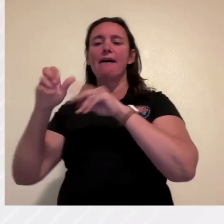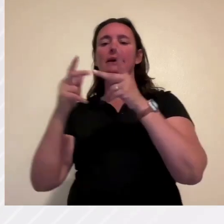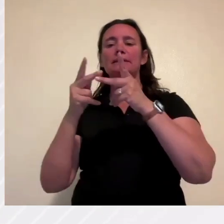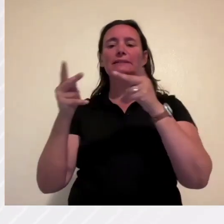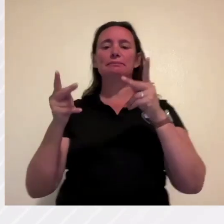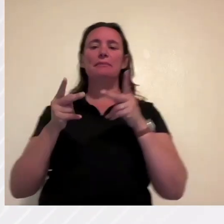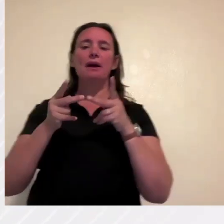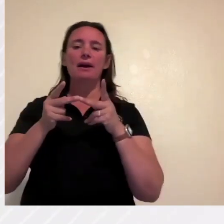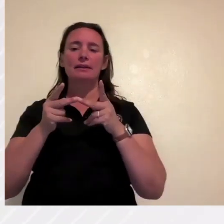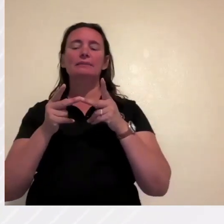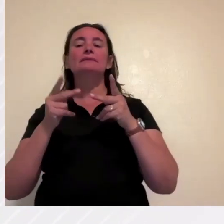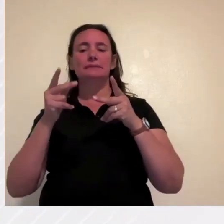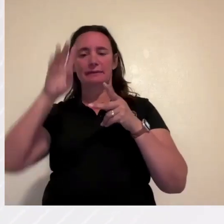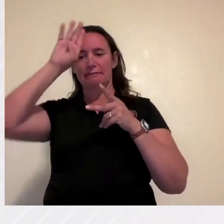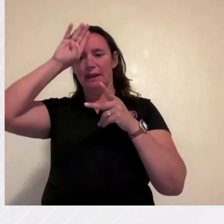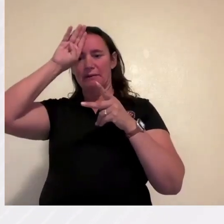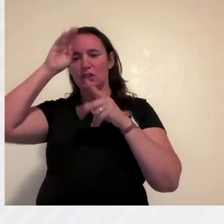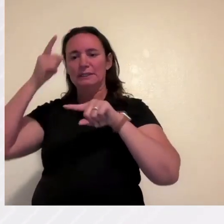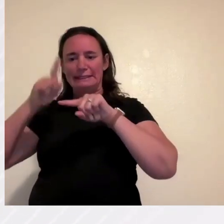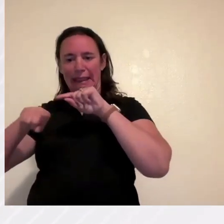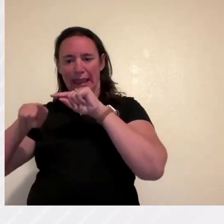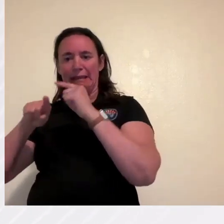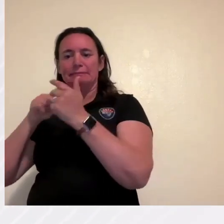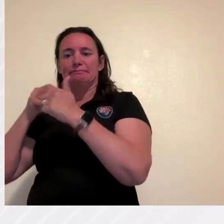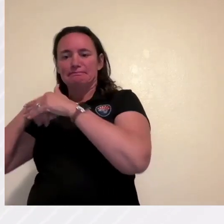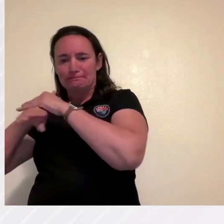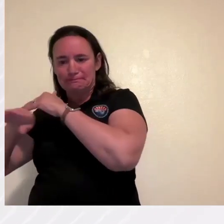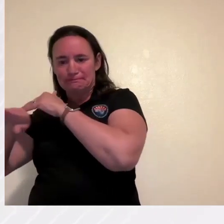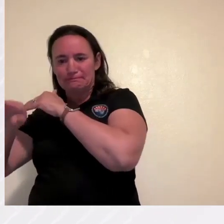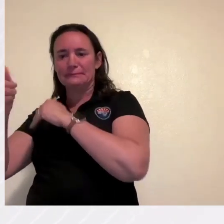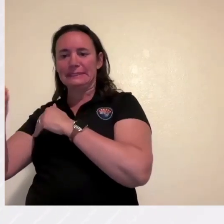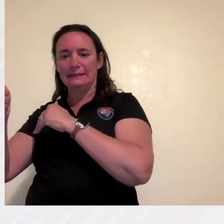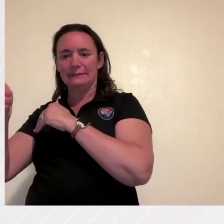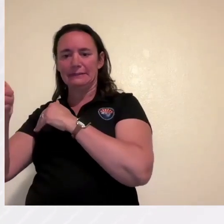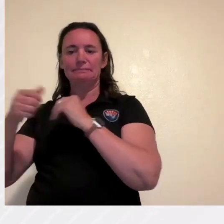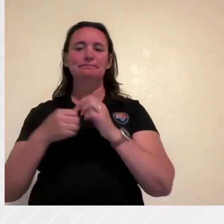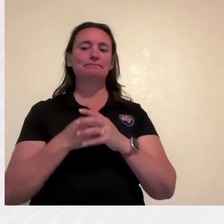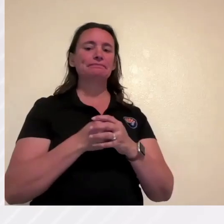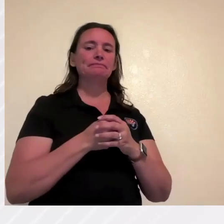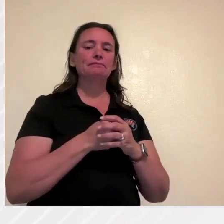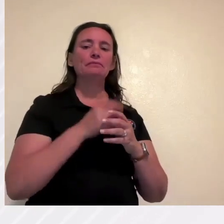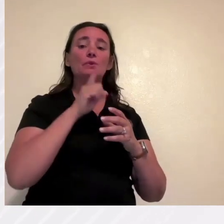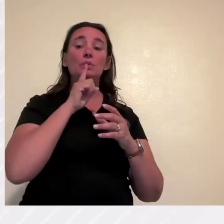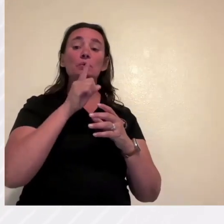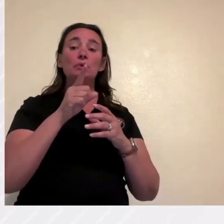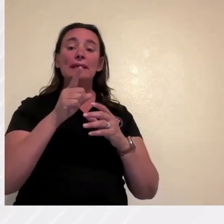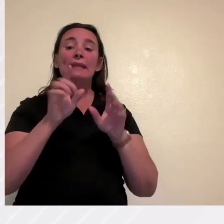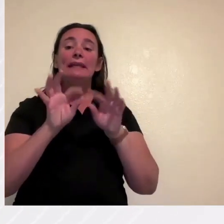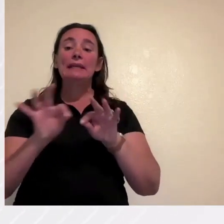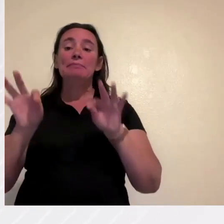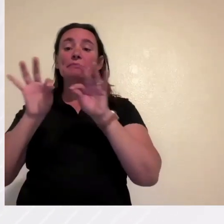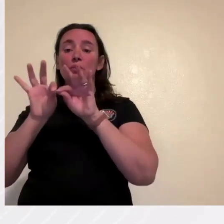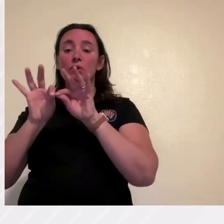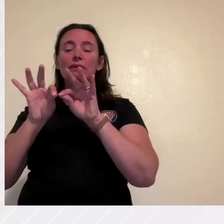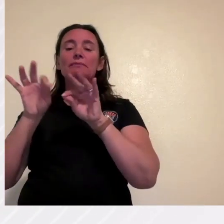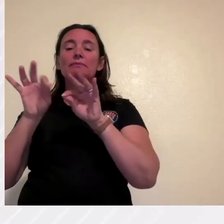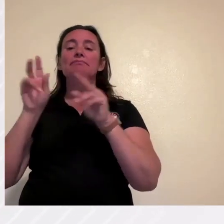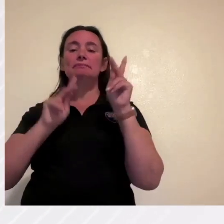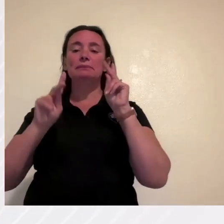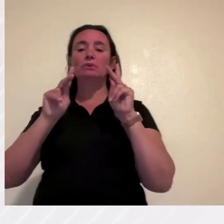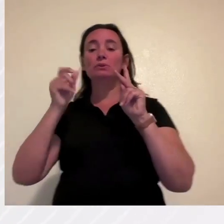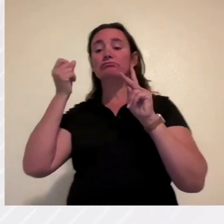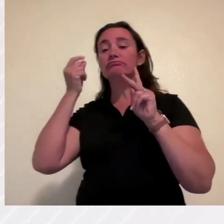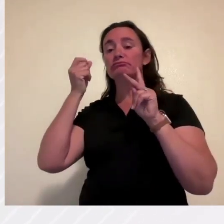making really good progress. One of the things I wanted to point out that I think it's very important for people to understand that we're going to